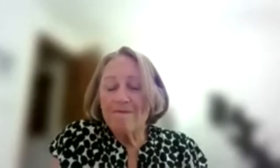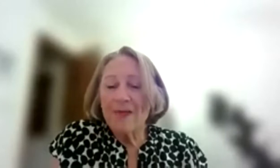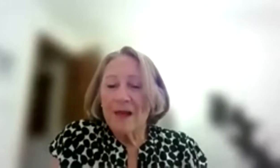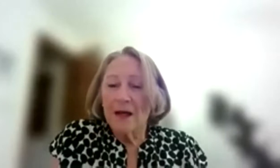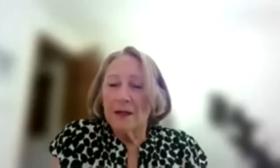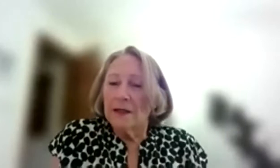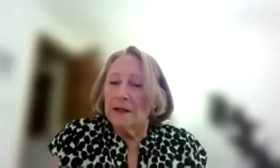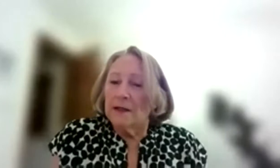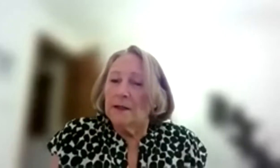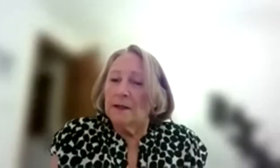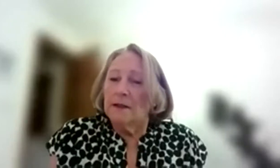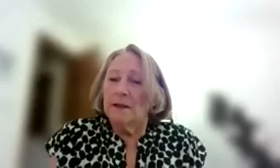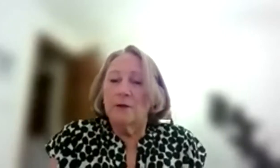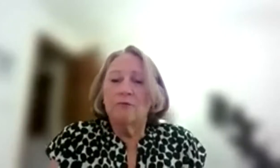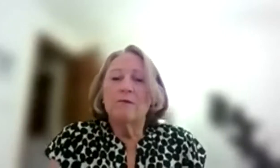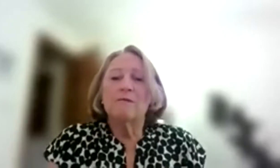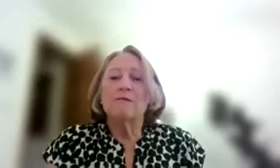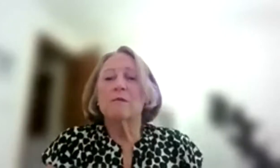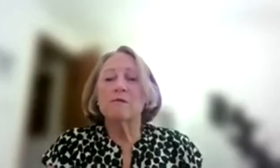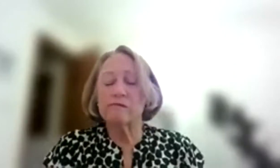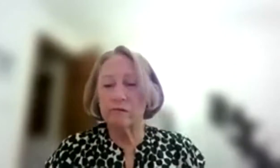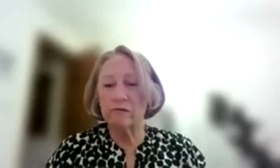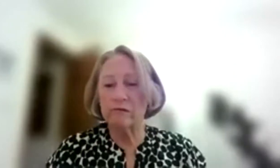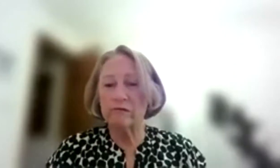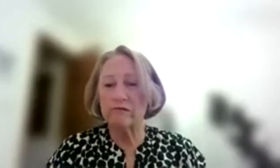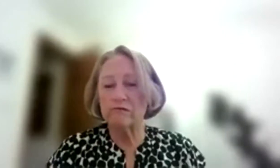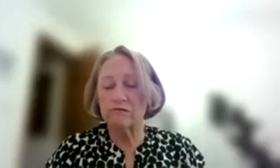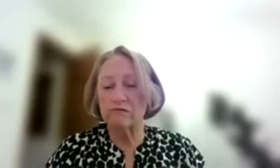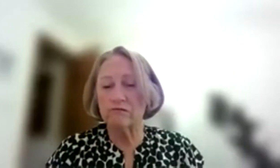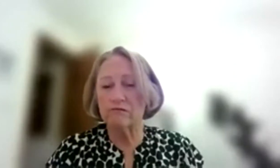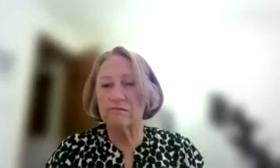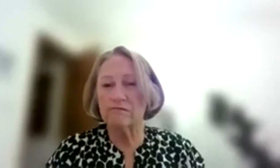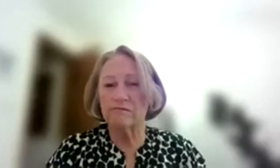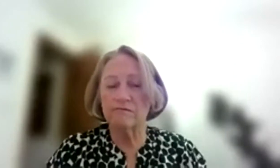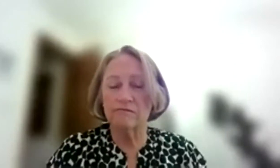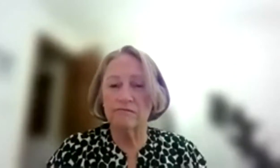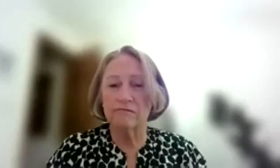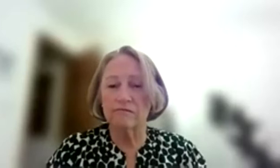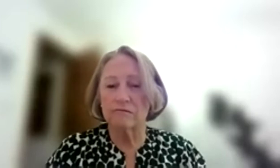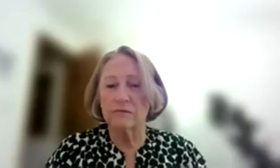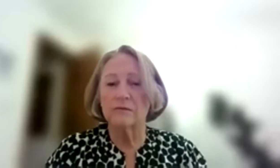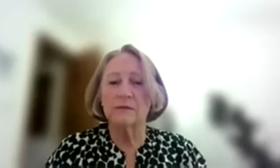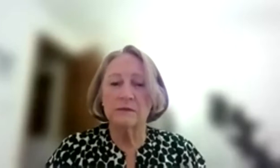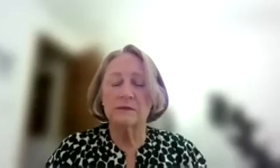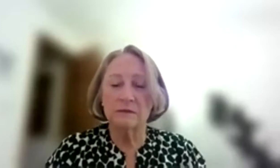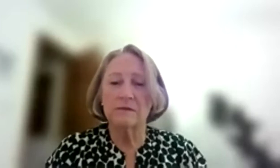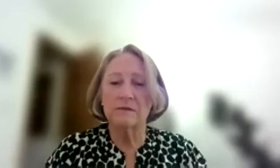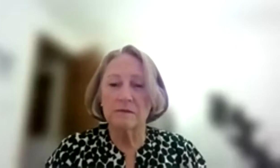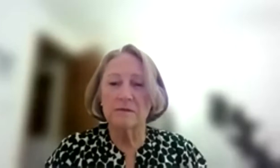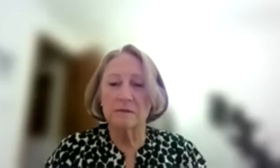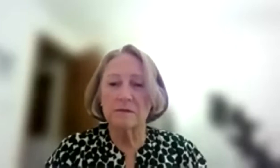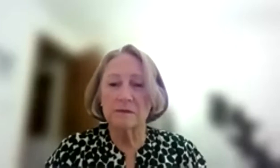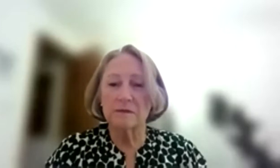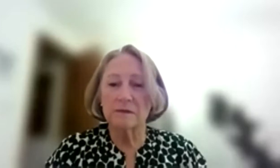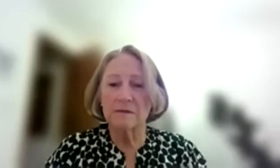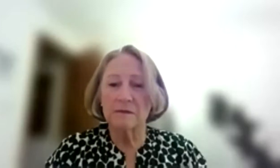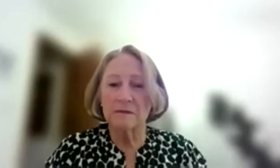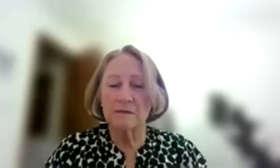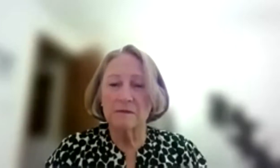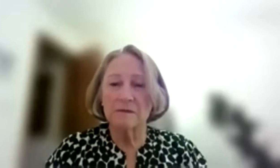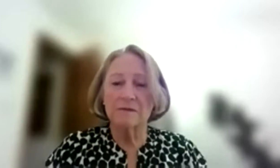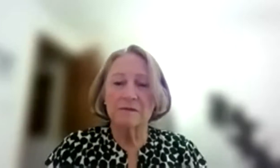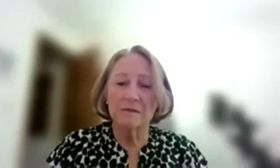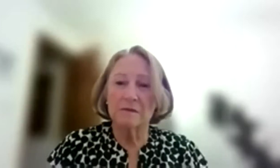and oranges to oranges. So I believe that answer is fair enough. And it's an